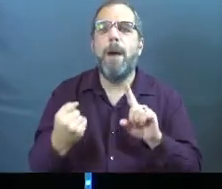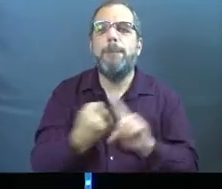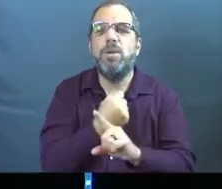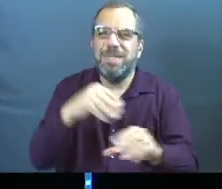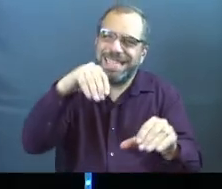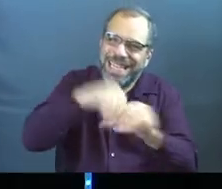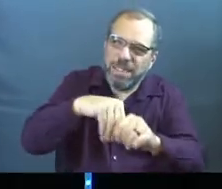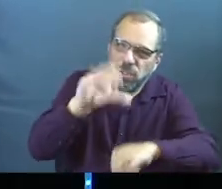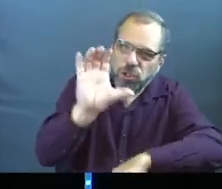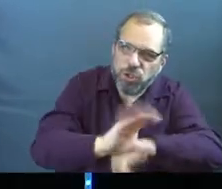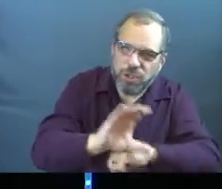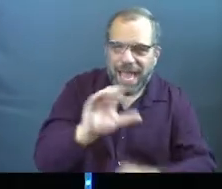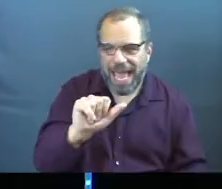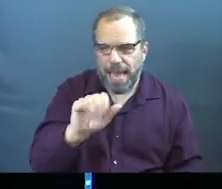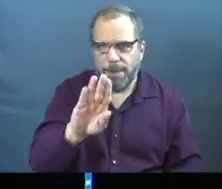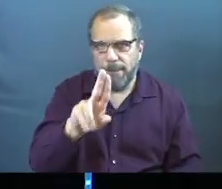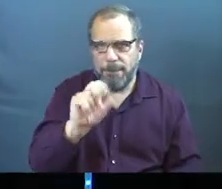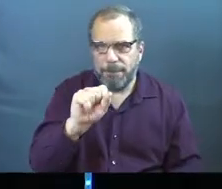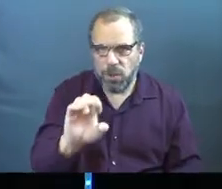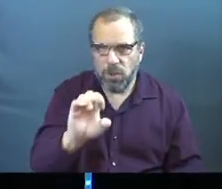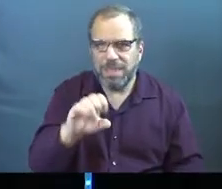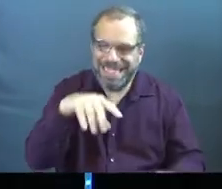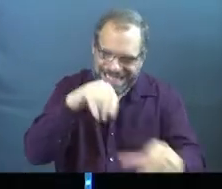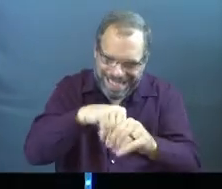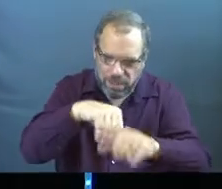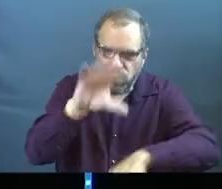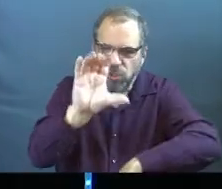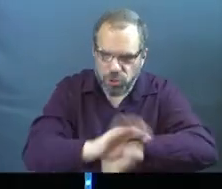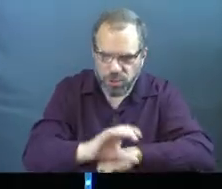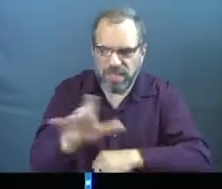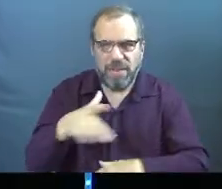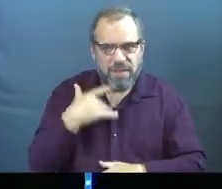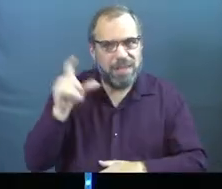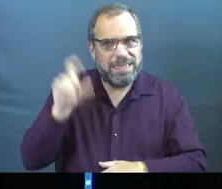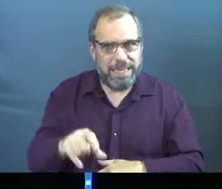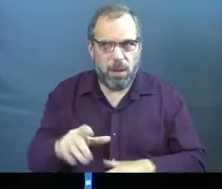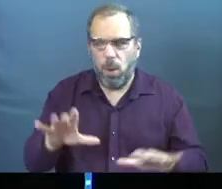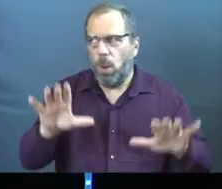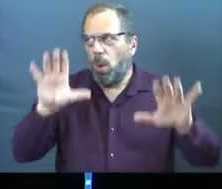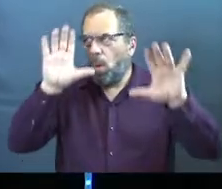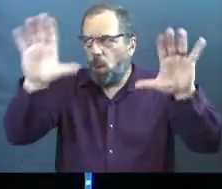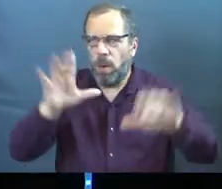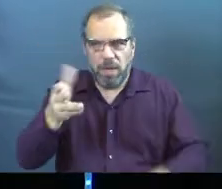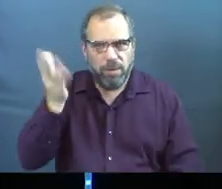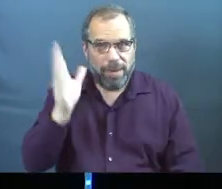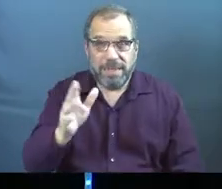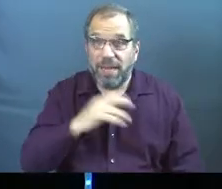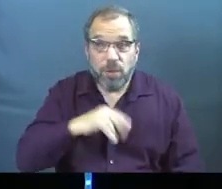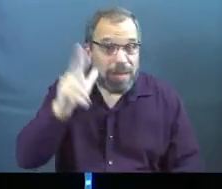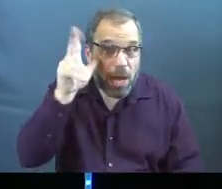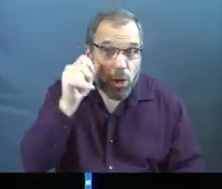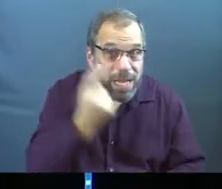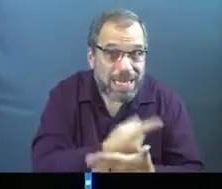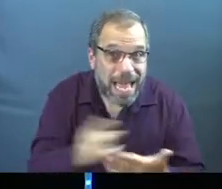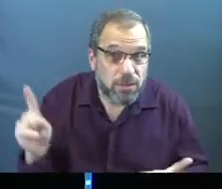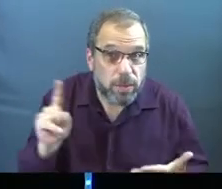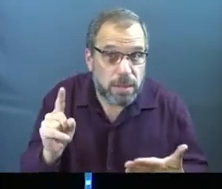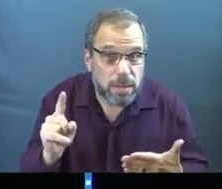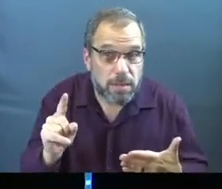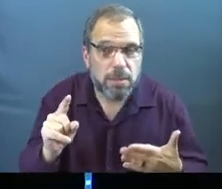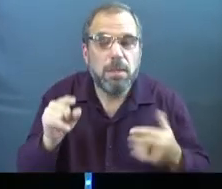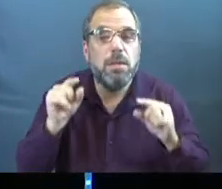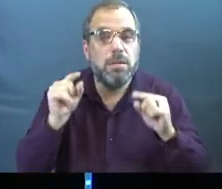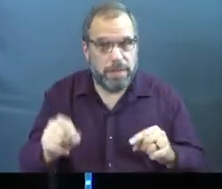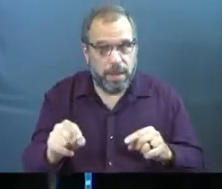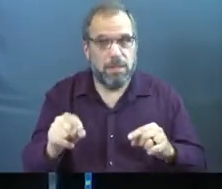in the church. That was a big question that was asked, and we felt it was so necessary to jump into that. And it was a great message. If you didn't listen to it last week, really encourage you to. I think